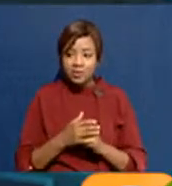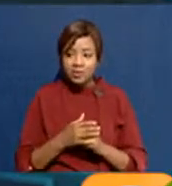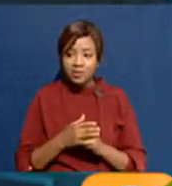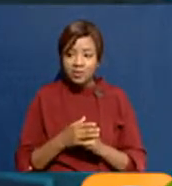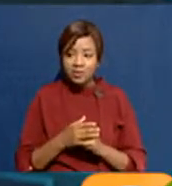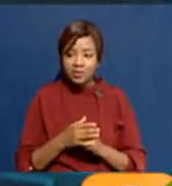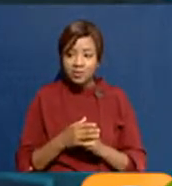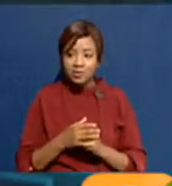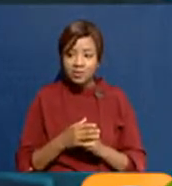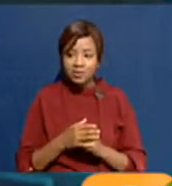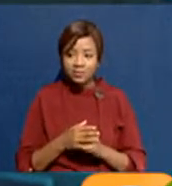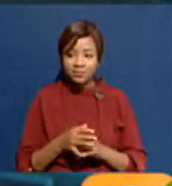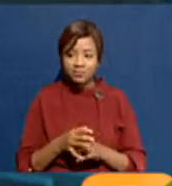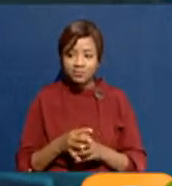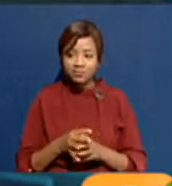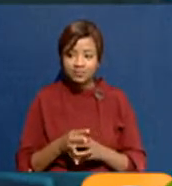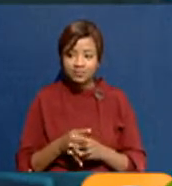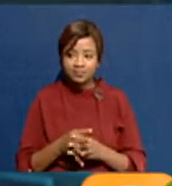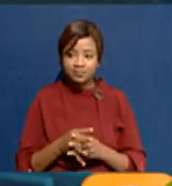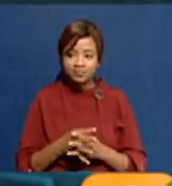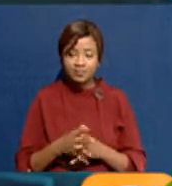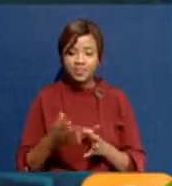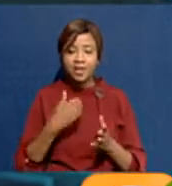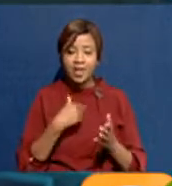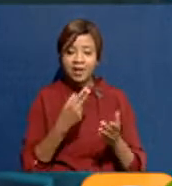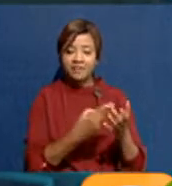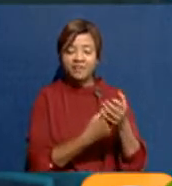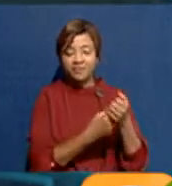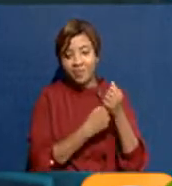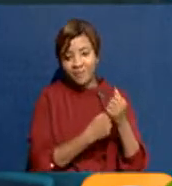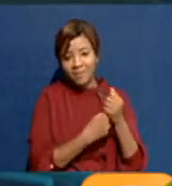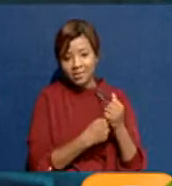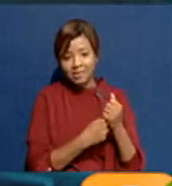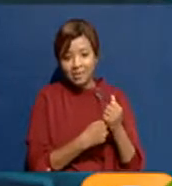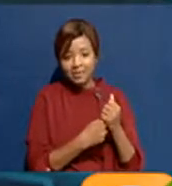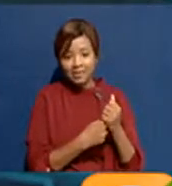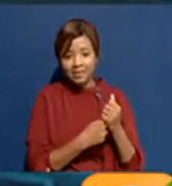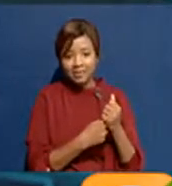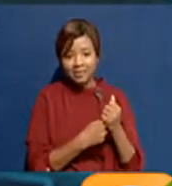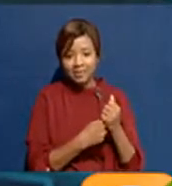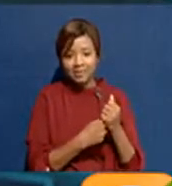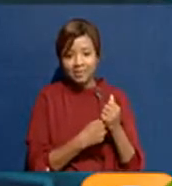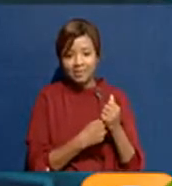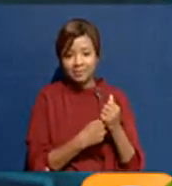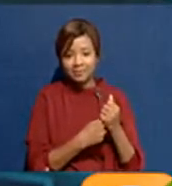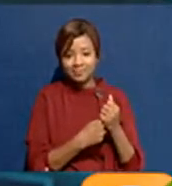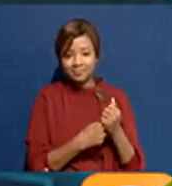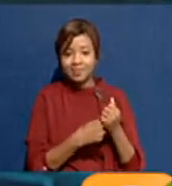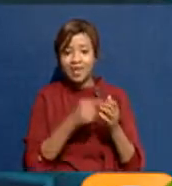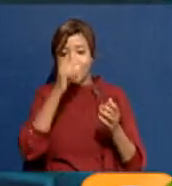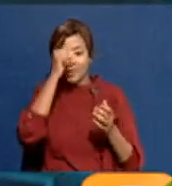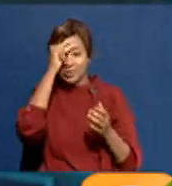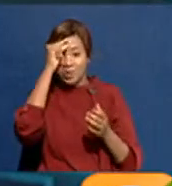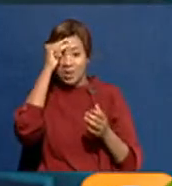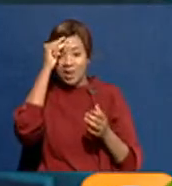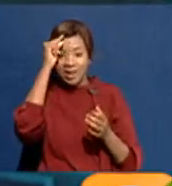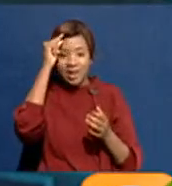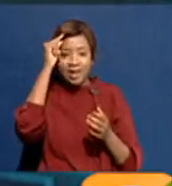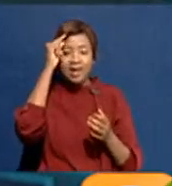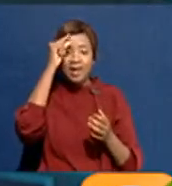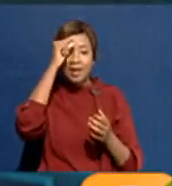vaccines, we have our partners. We have the biggest funder of our vaccines, other than the government, being